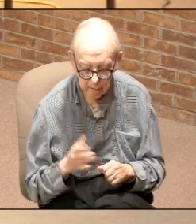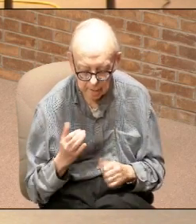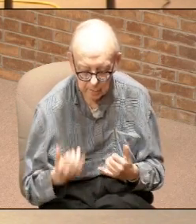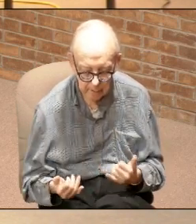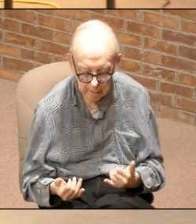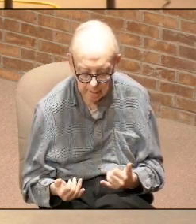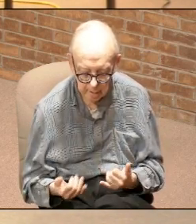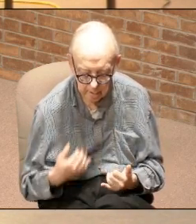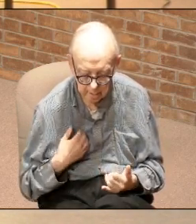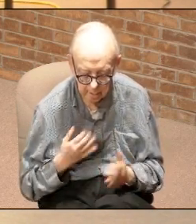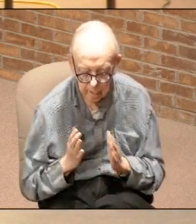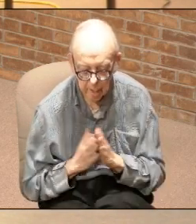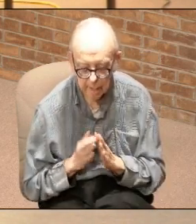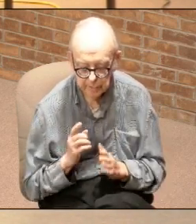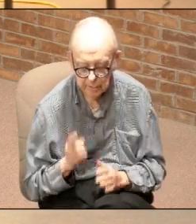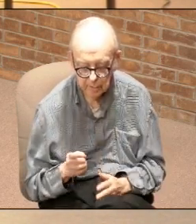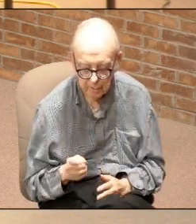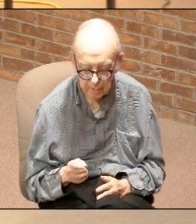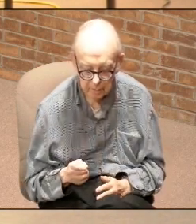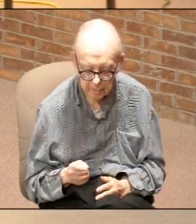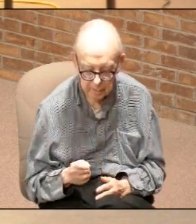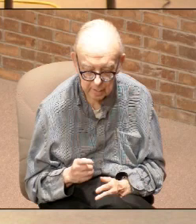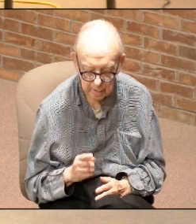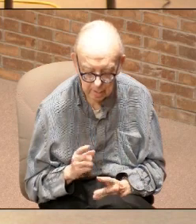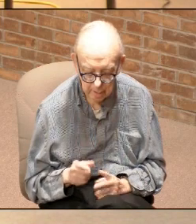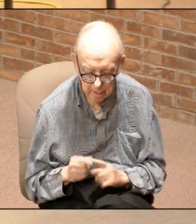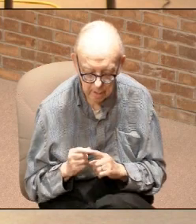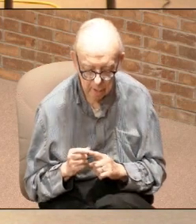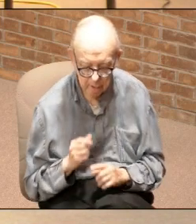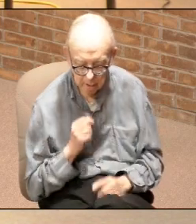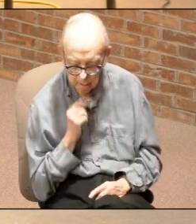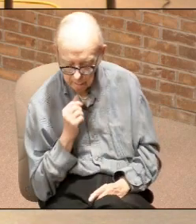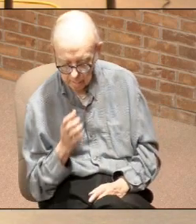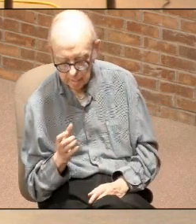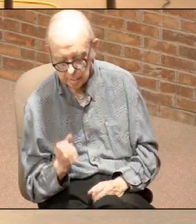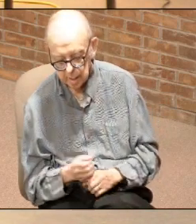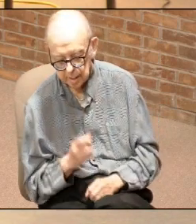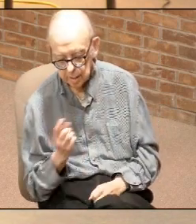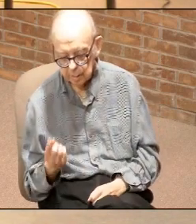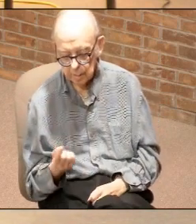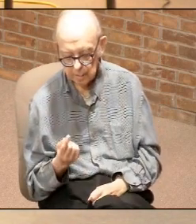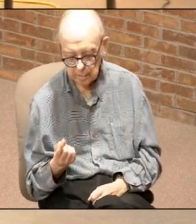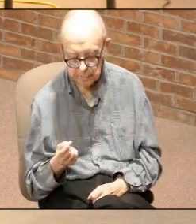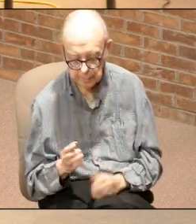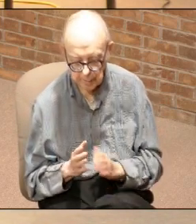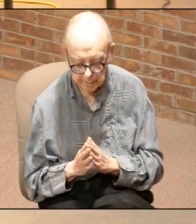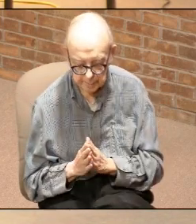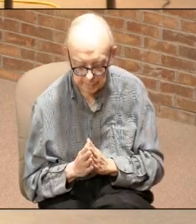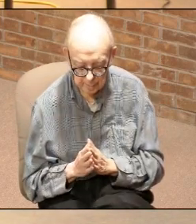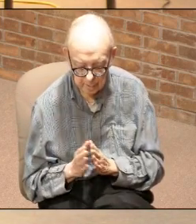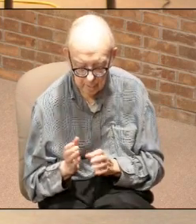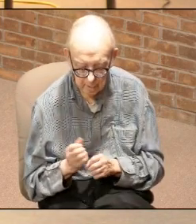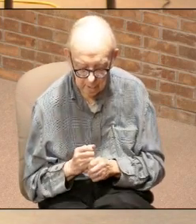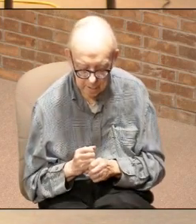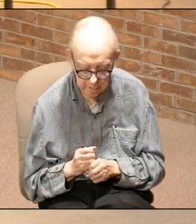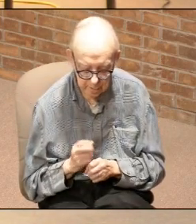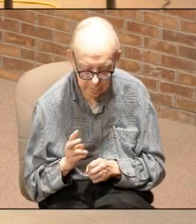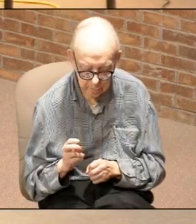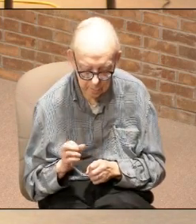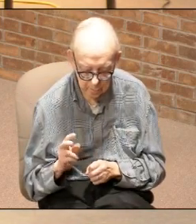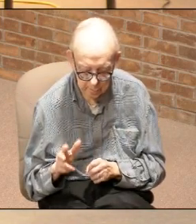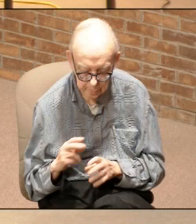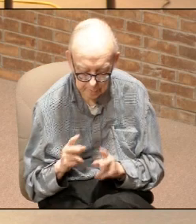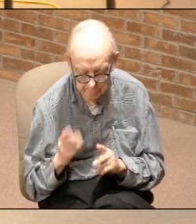today i asked you very specifically to not get by yourself to pray but to get with two or three